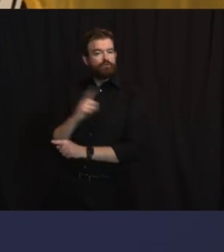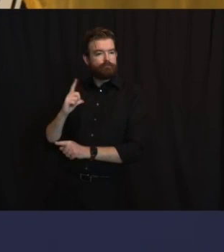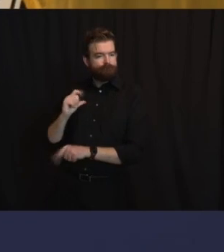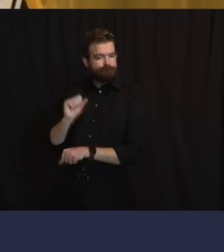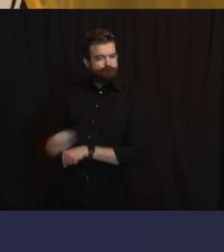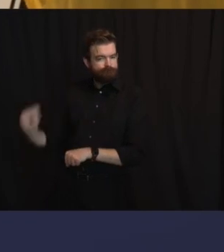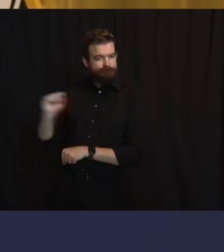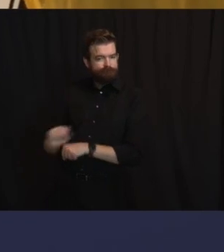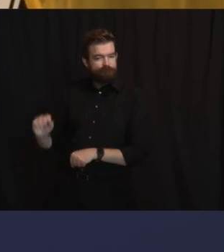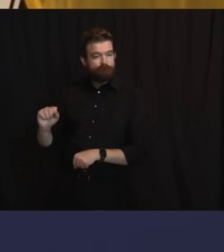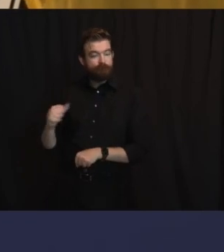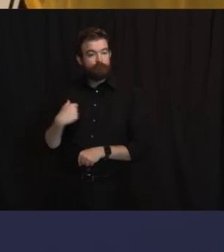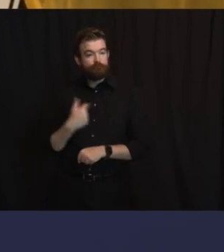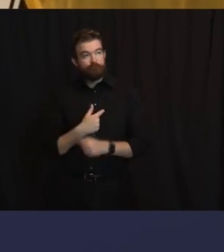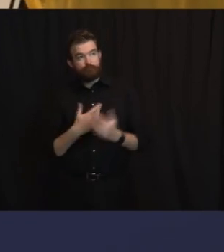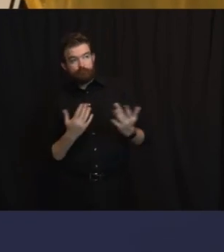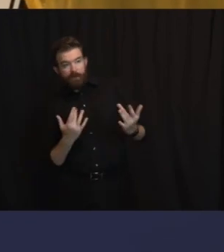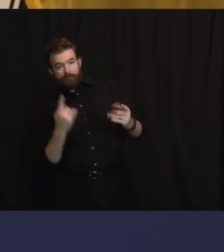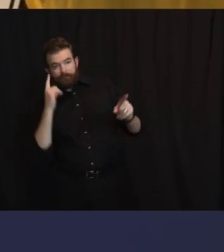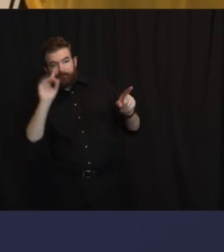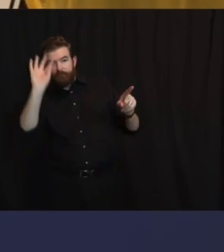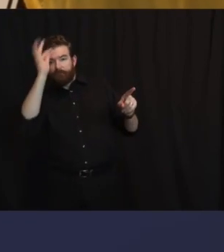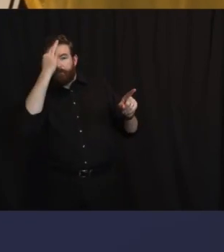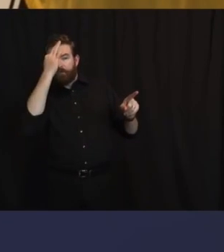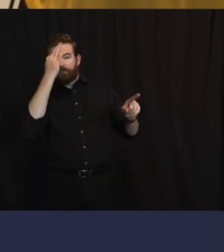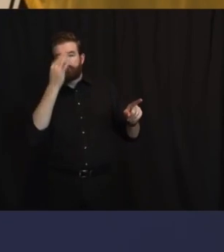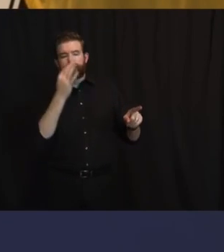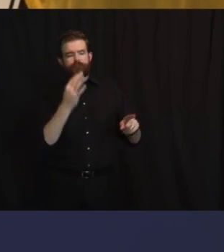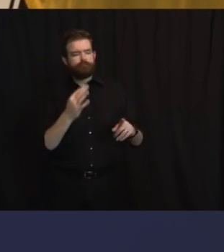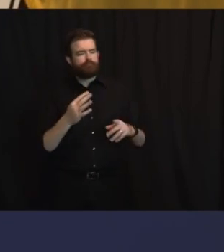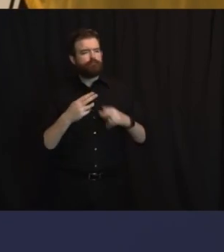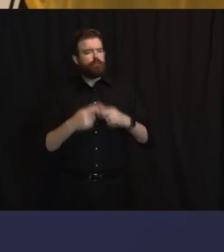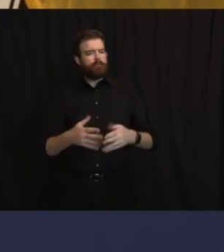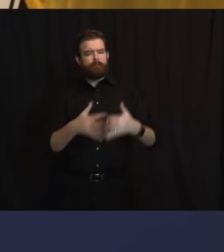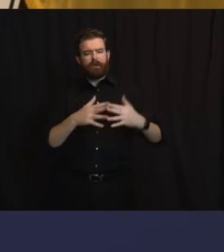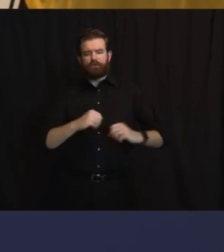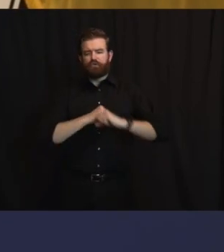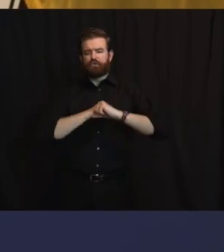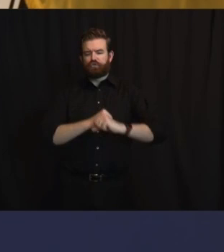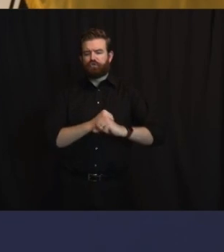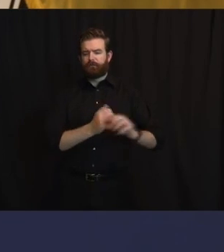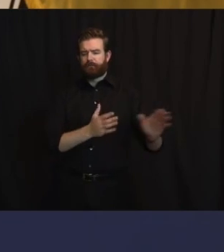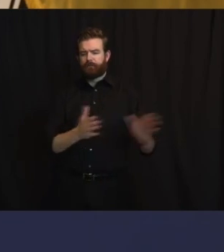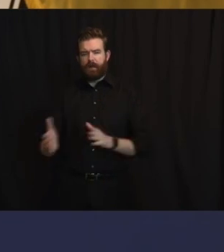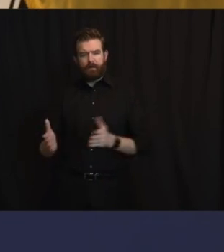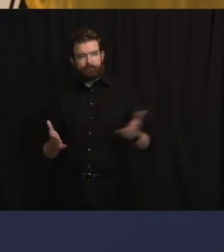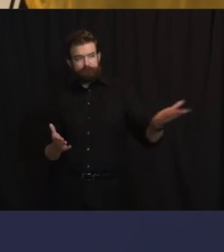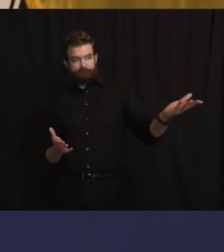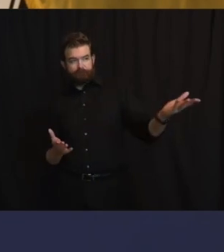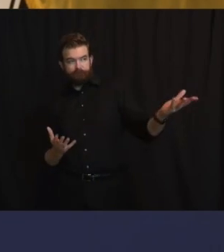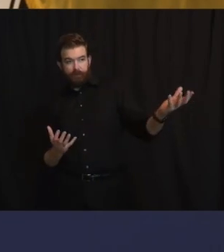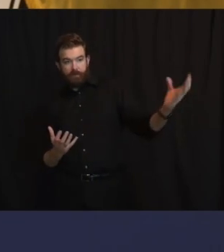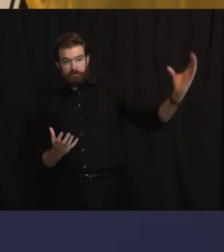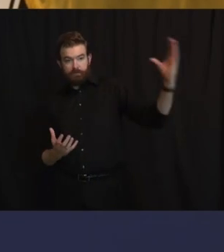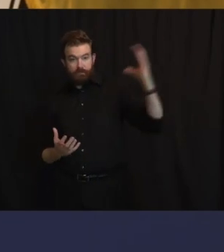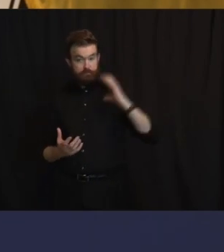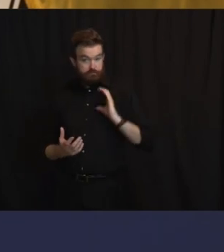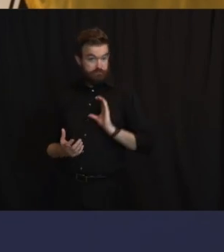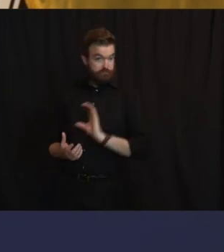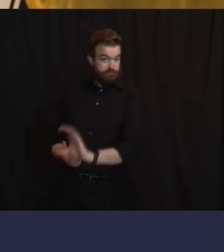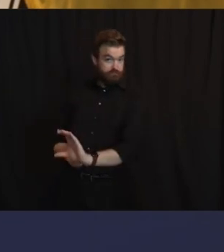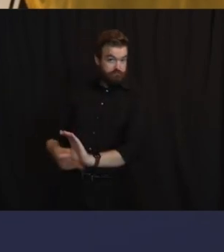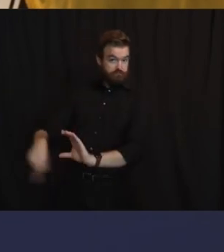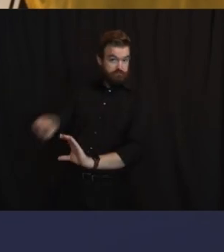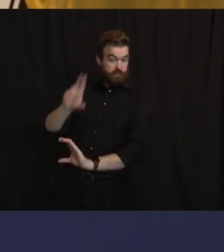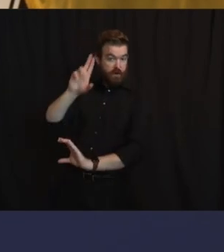cannot apply the American Rescue Plan money as well. So again, I'd like to be able to say I've got a crisp answer